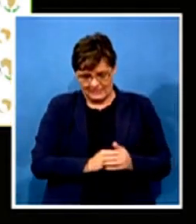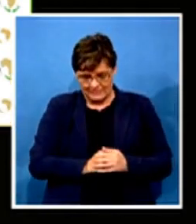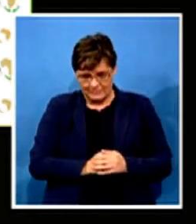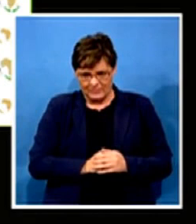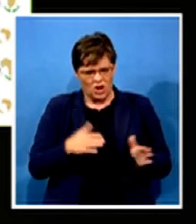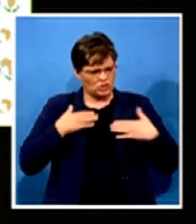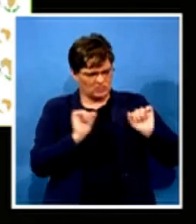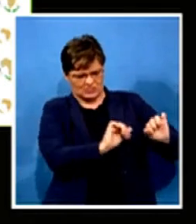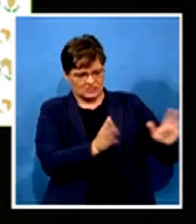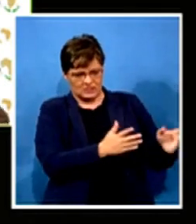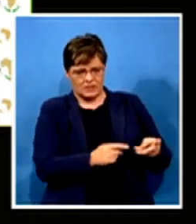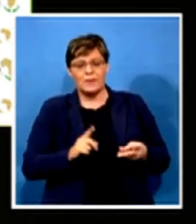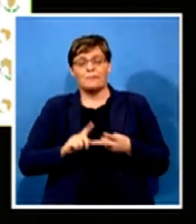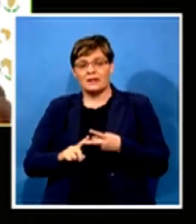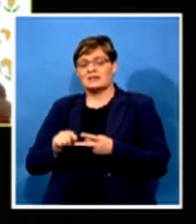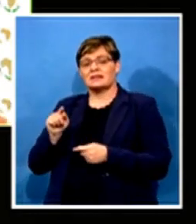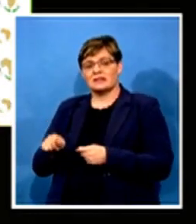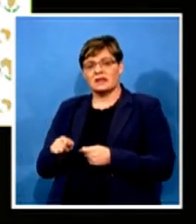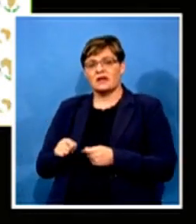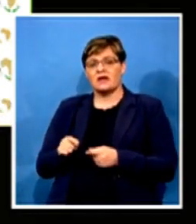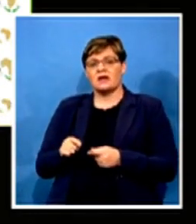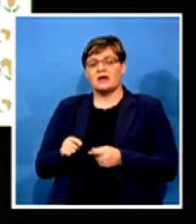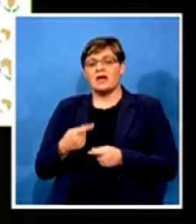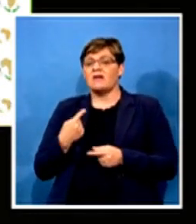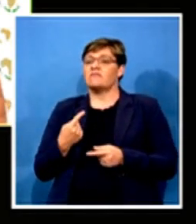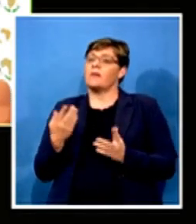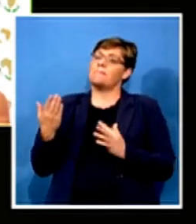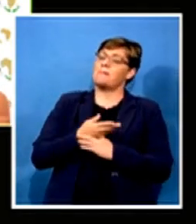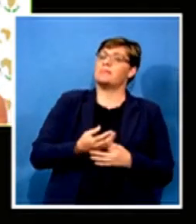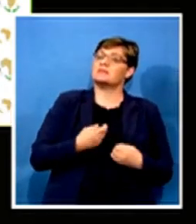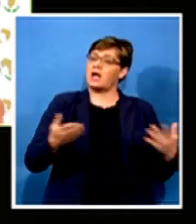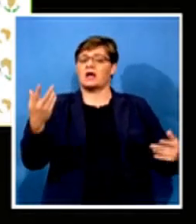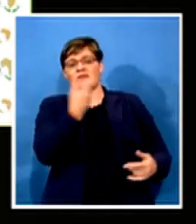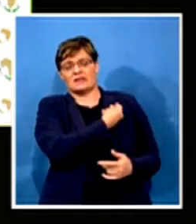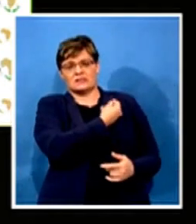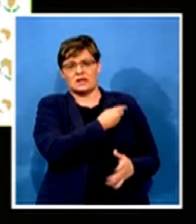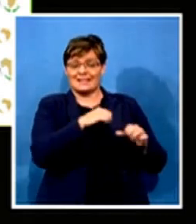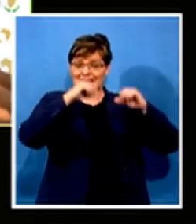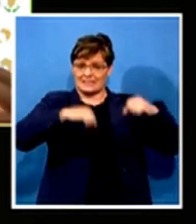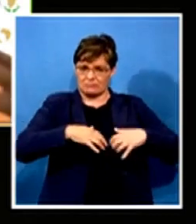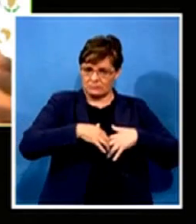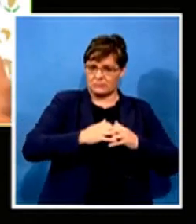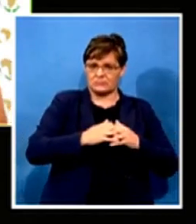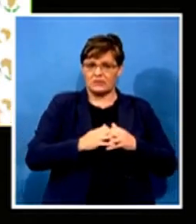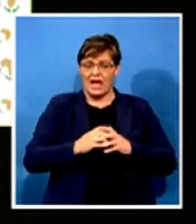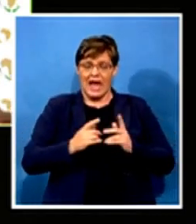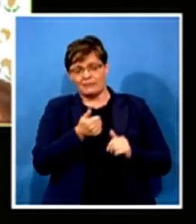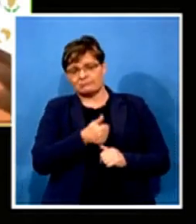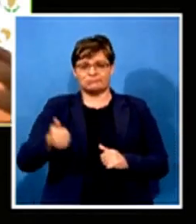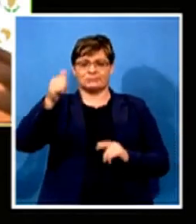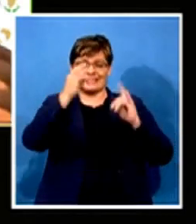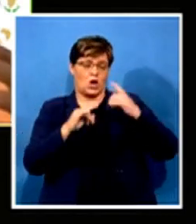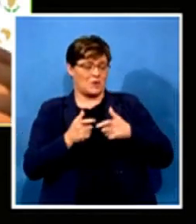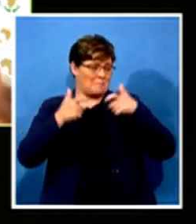time you get vaccinating, introducing those systems in, say, capital cities or big cities where you have